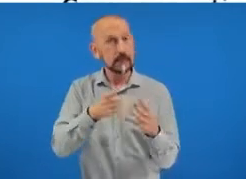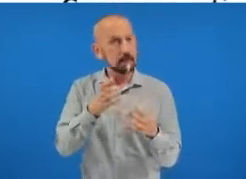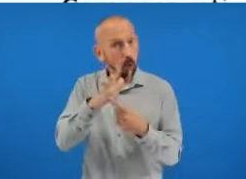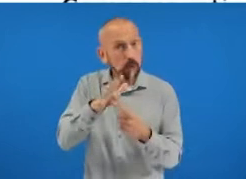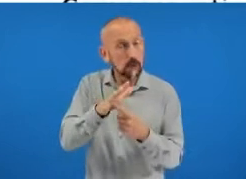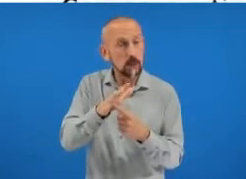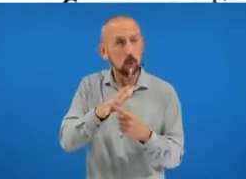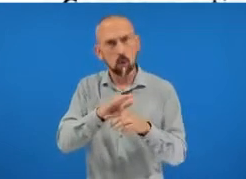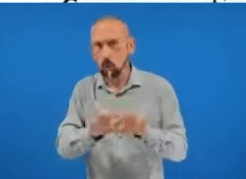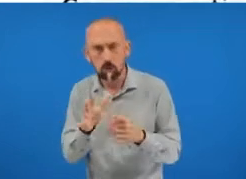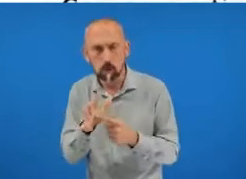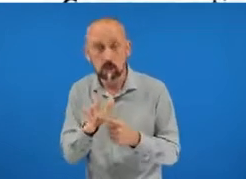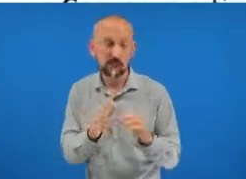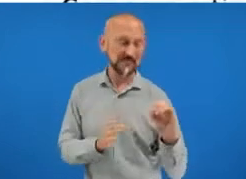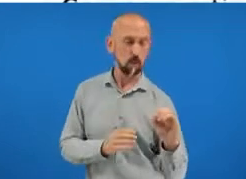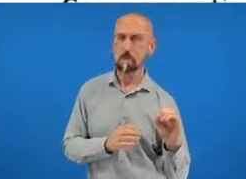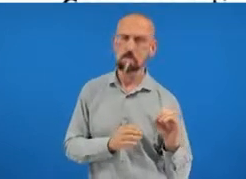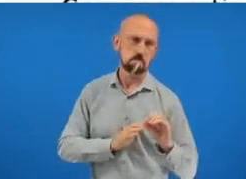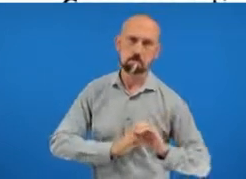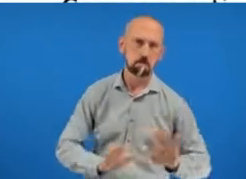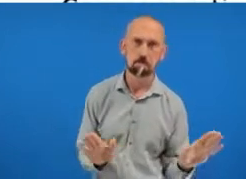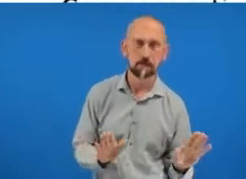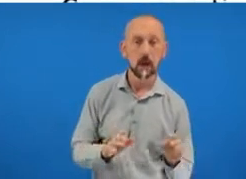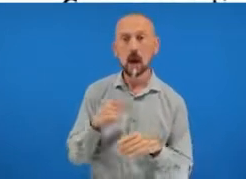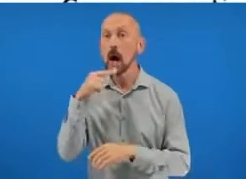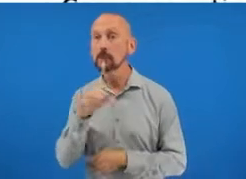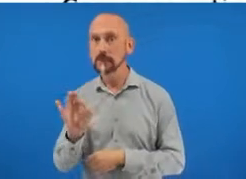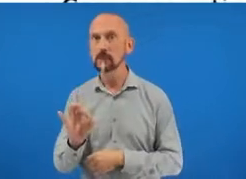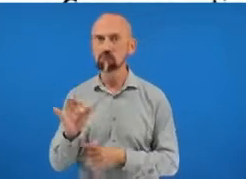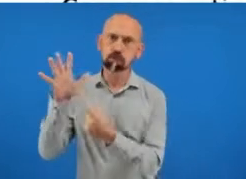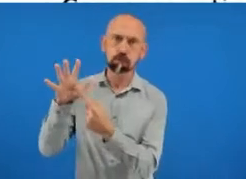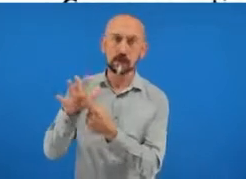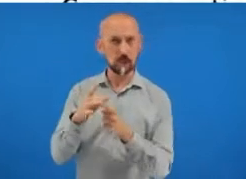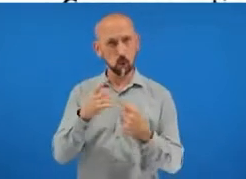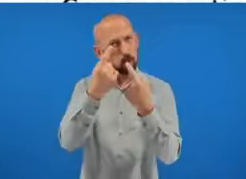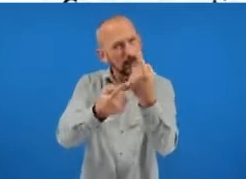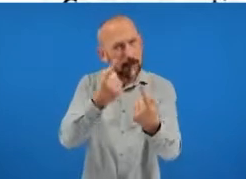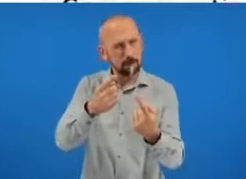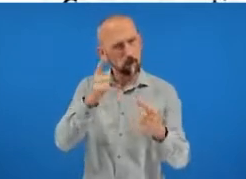is not at all and 100 is completely. Just think roughly where am I on that scale and make a note of it.